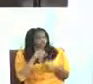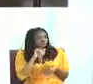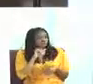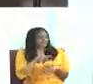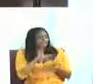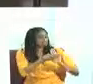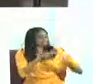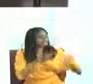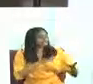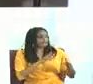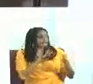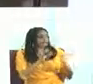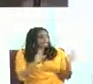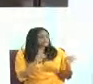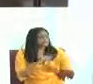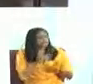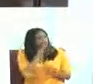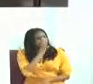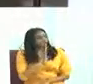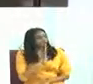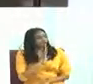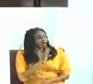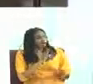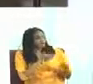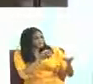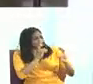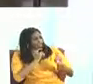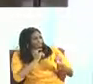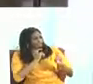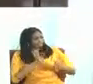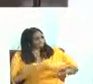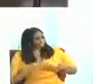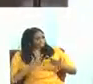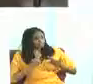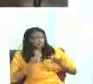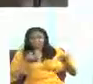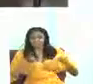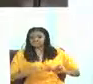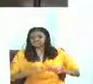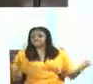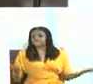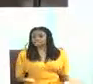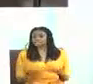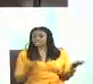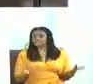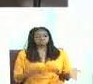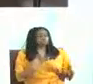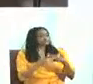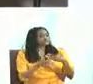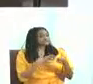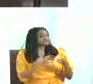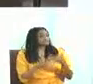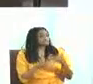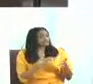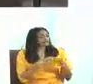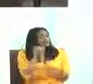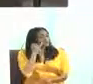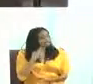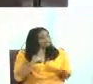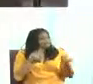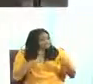But I'm here to tell you that God gave me a reprieve, and I am still here. Even though I am still a dry